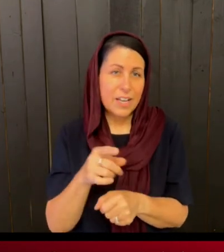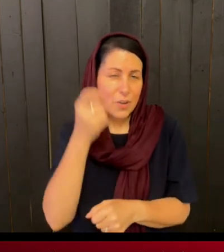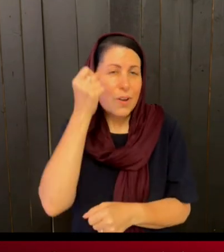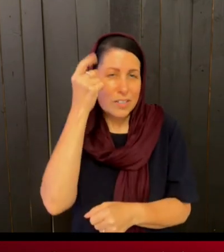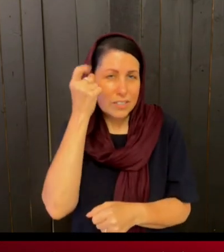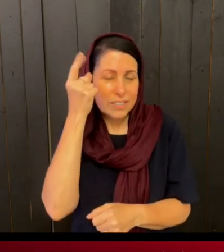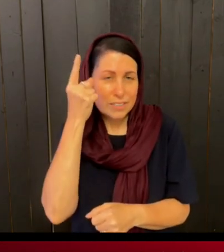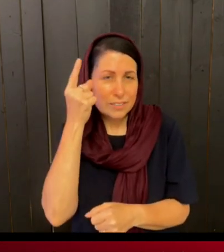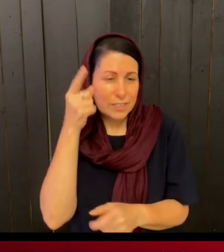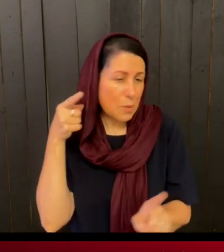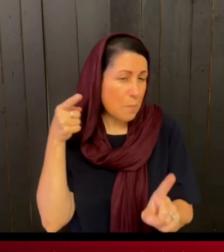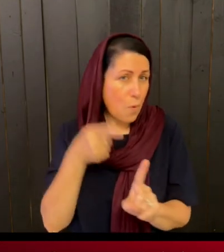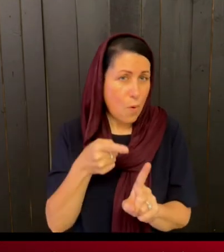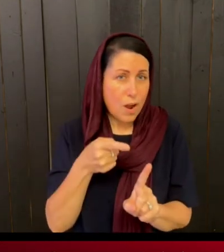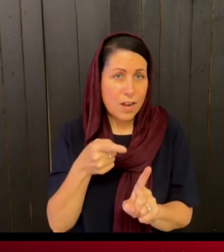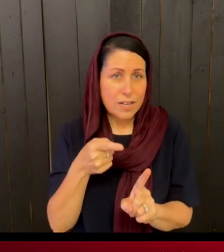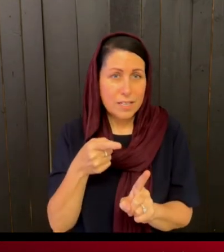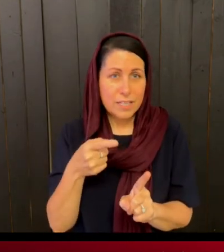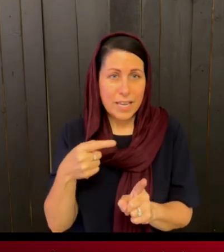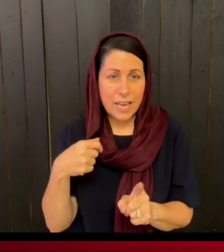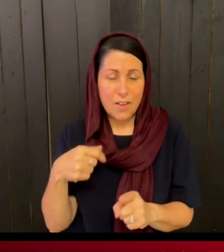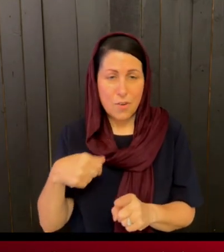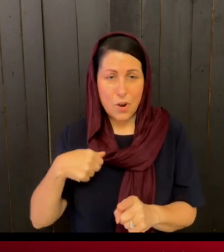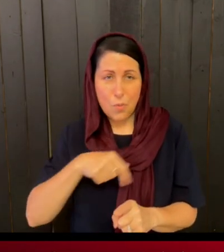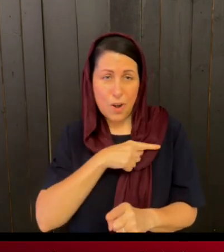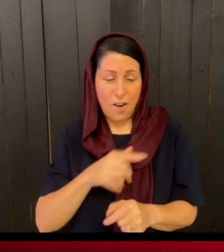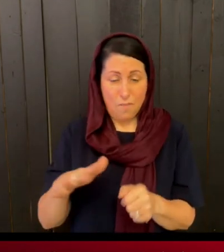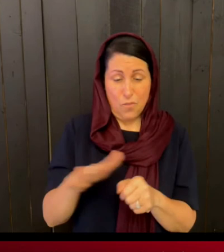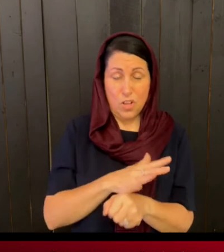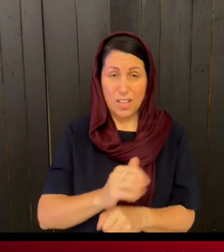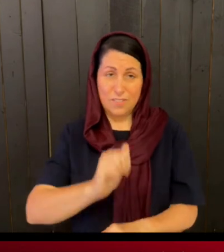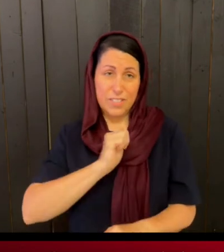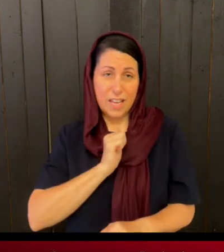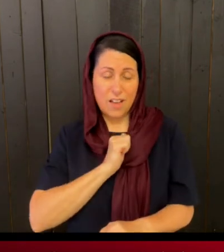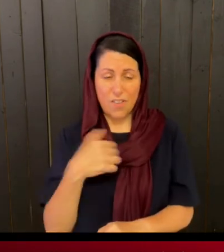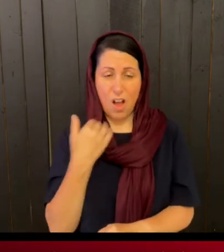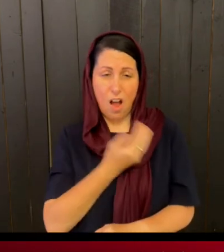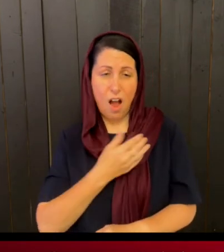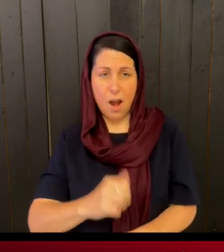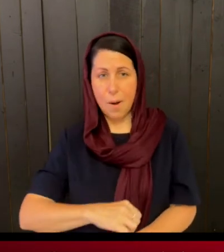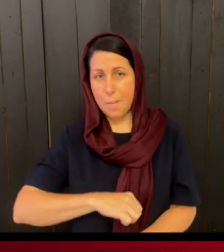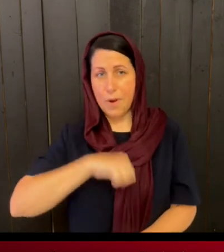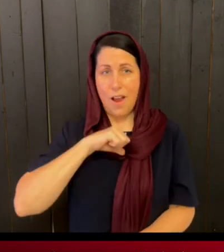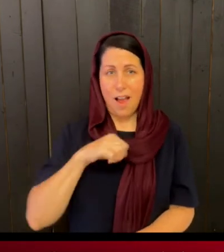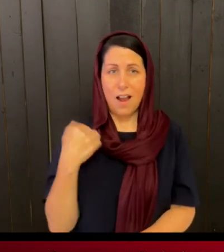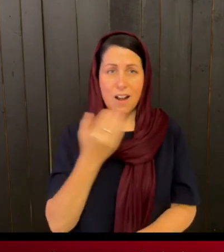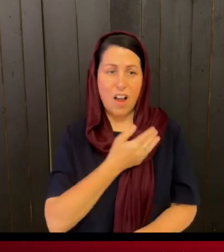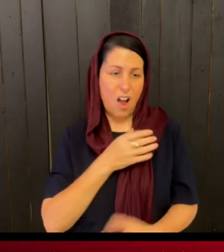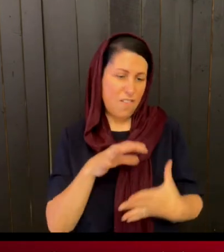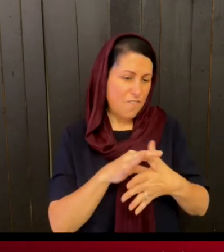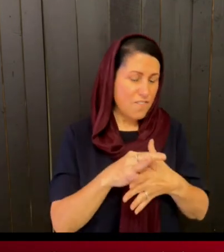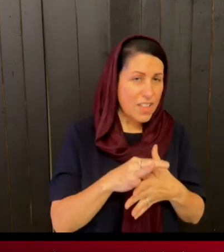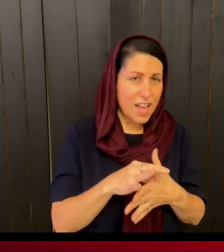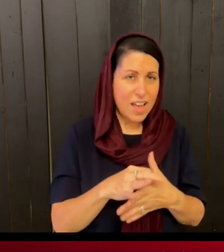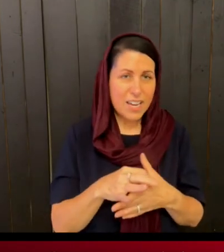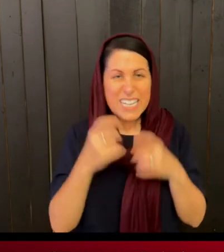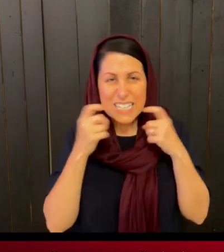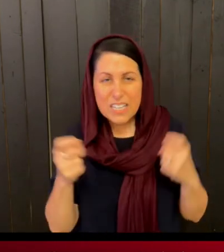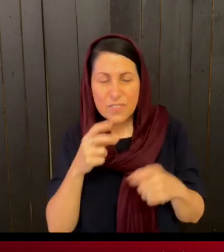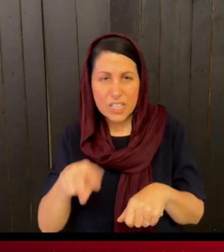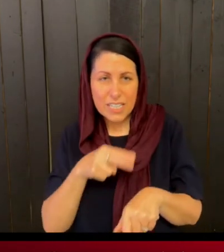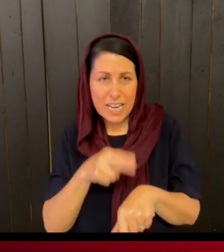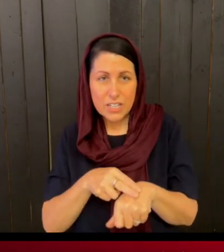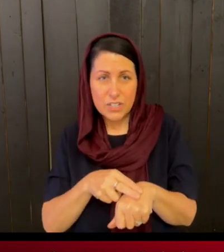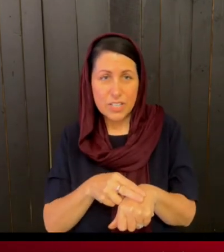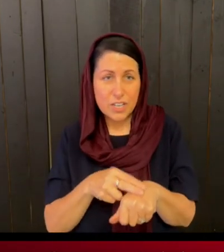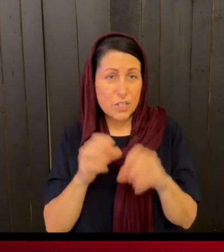the more we're filled up with ourselves and our pride and our flesh, the less room God has to pour into